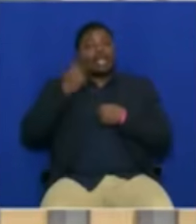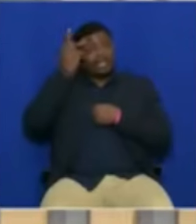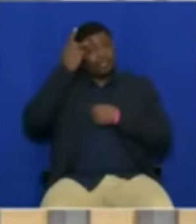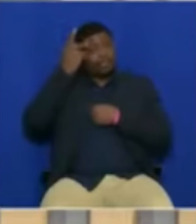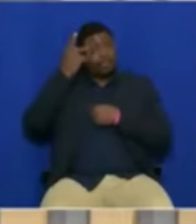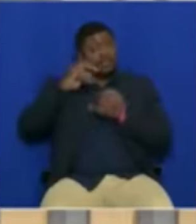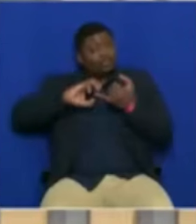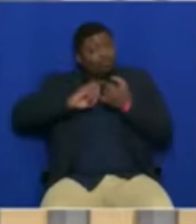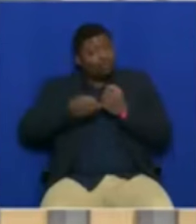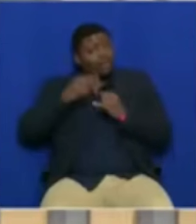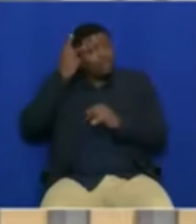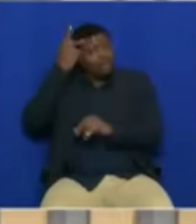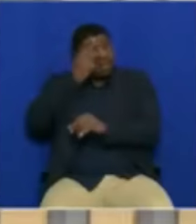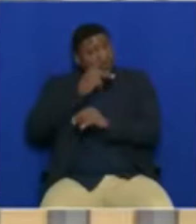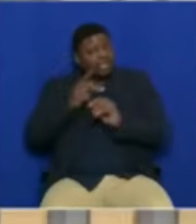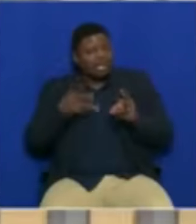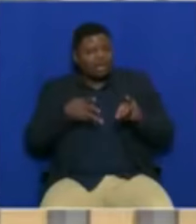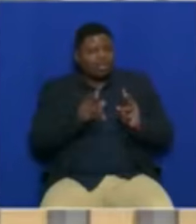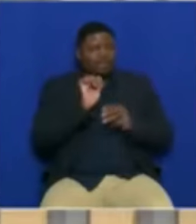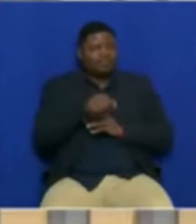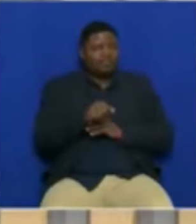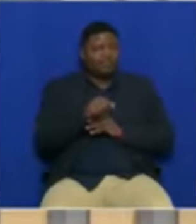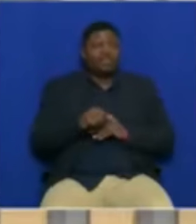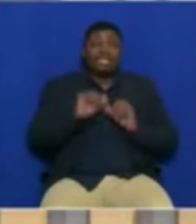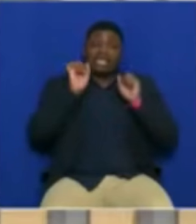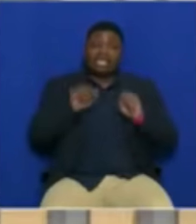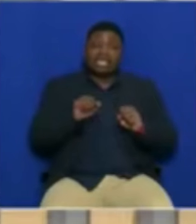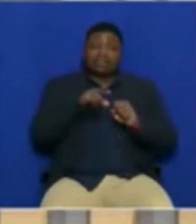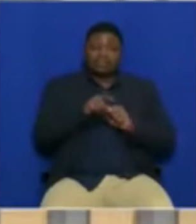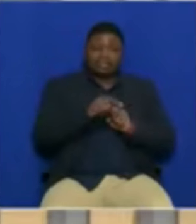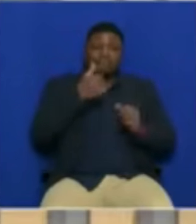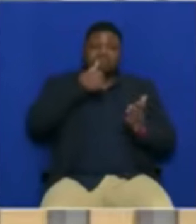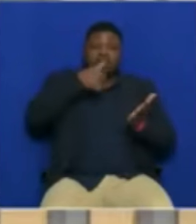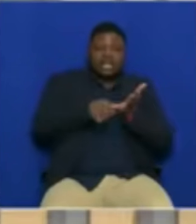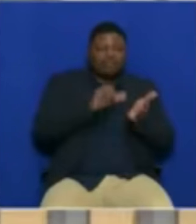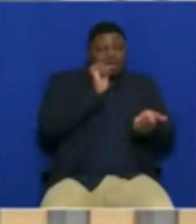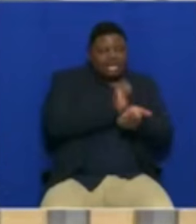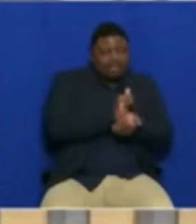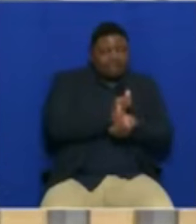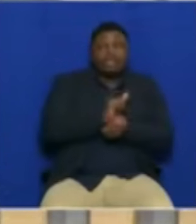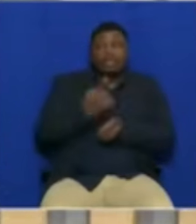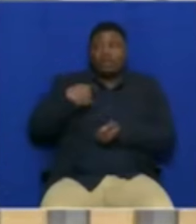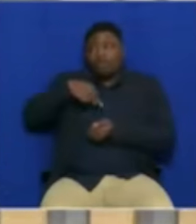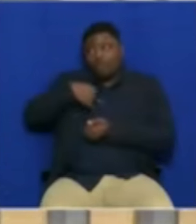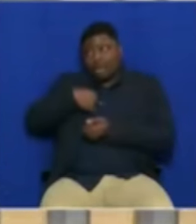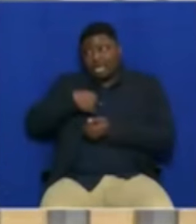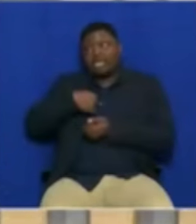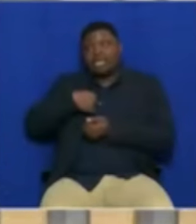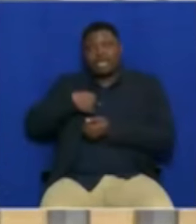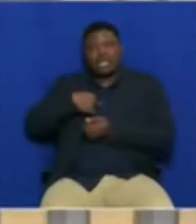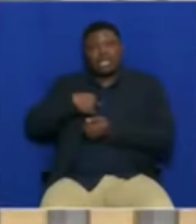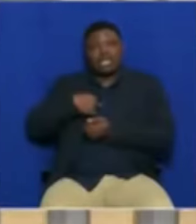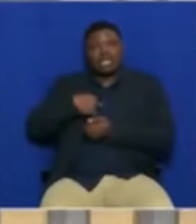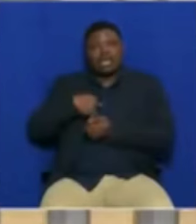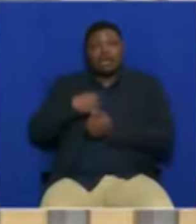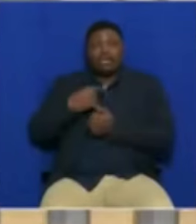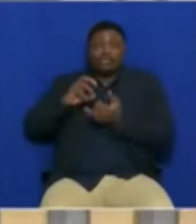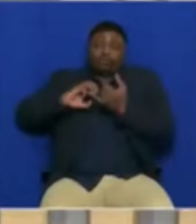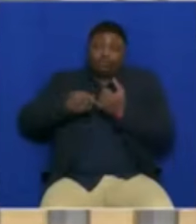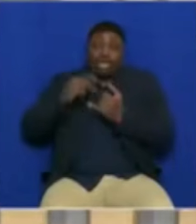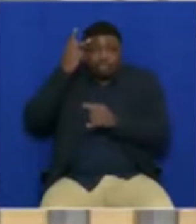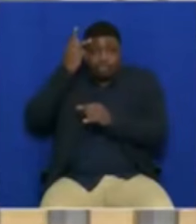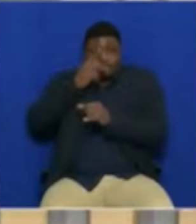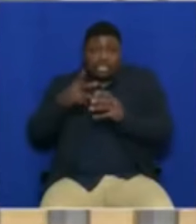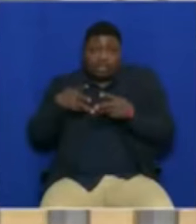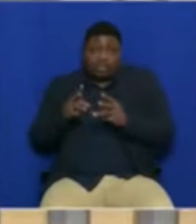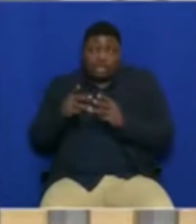go to your home, phone you, please come with your attorney, your legal representative, I have a warrant for you. Please come to